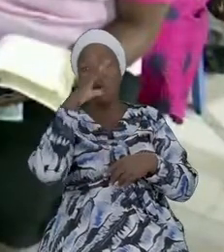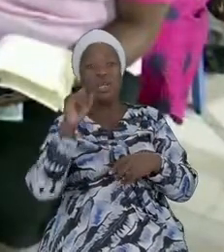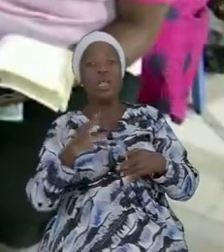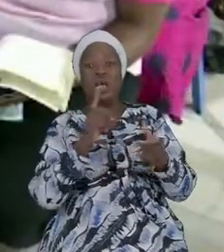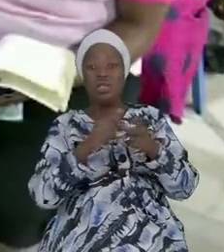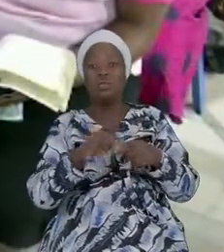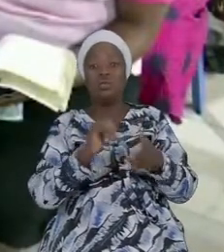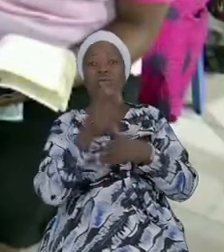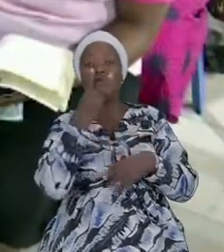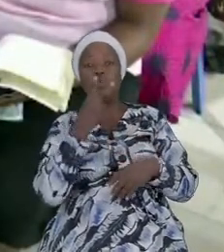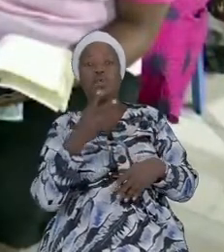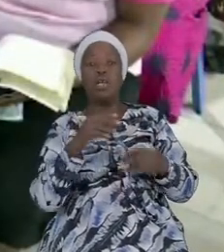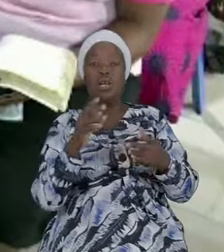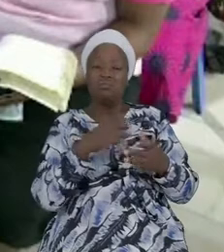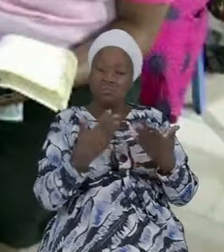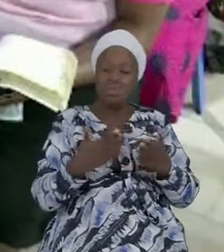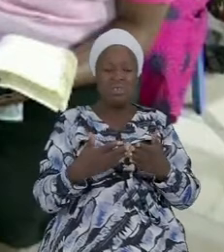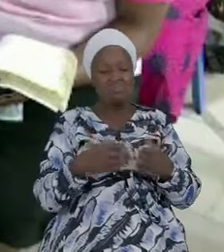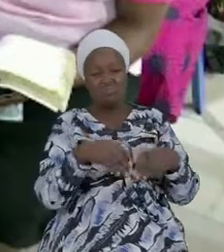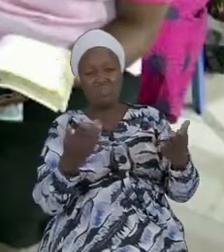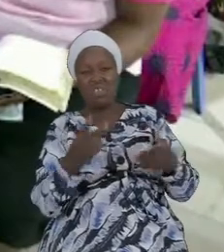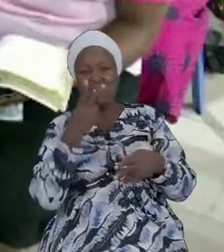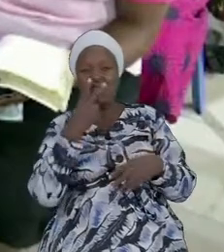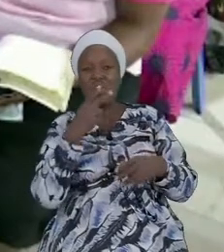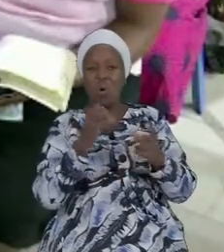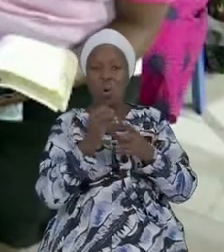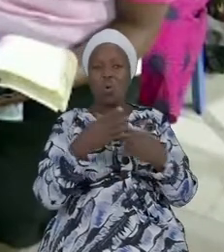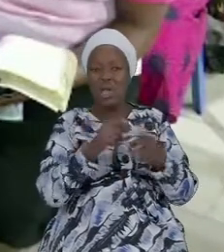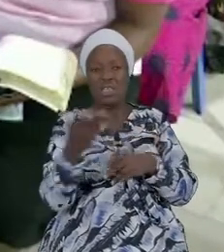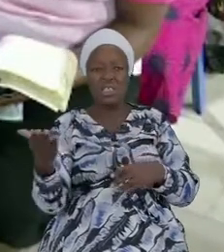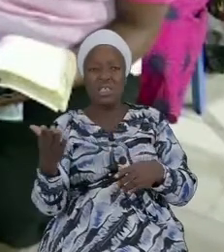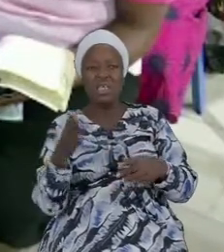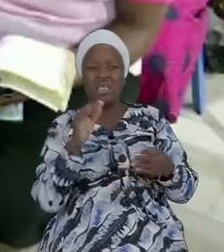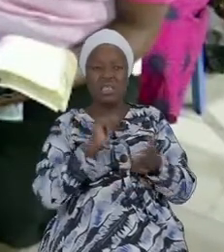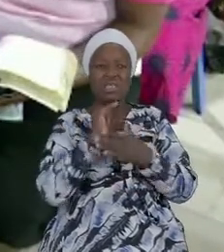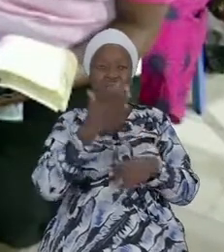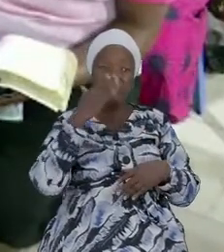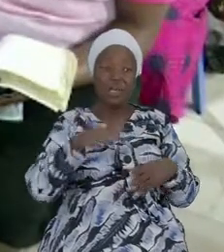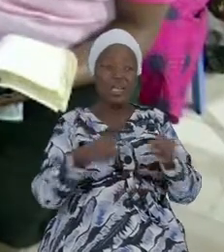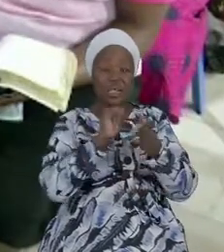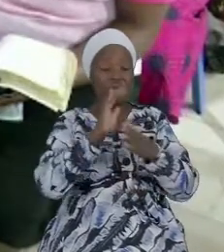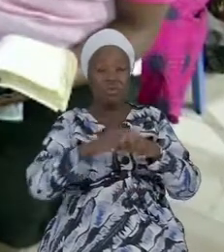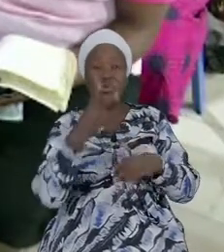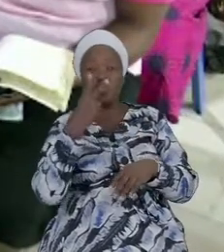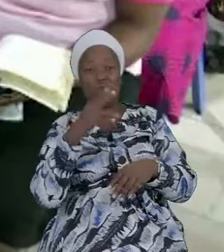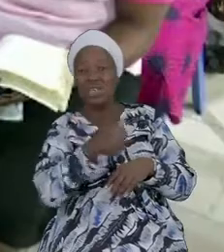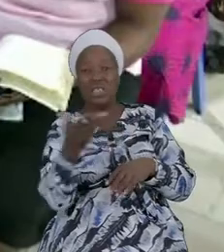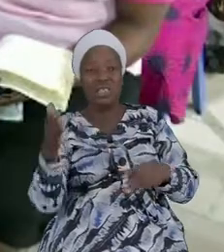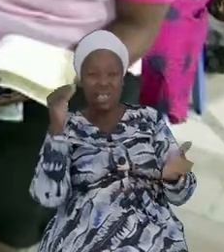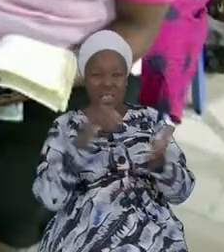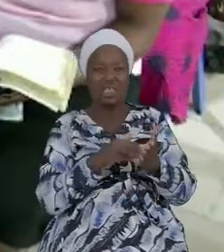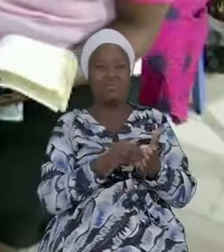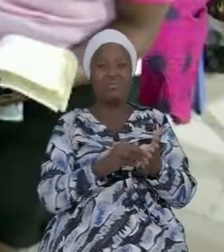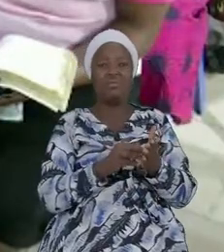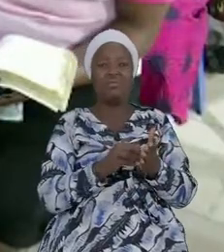to the smoking, whether it's ordinary cigarette or marijuana, or it's a kind of a